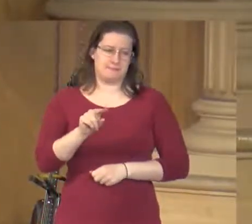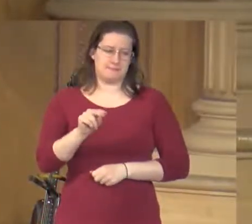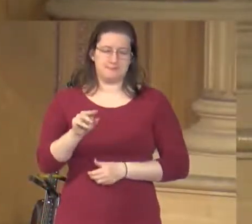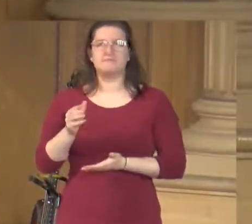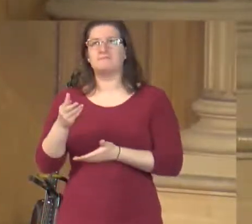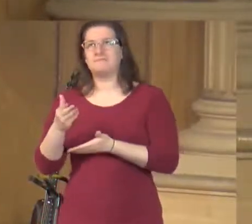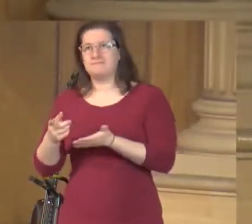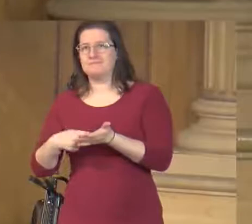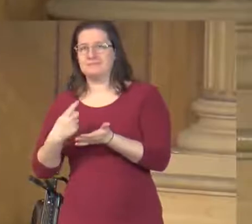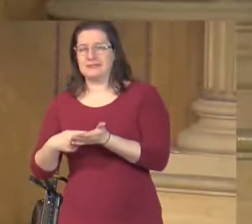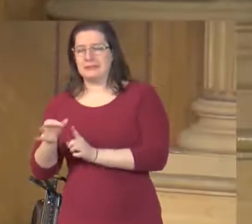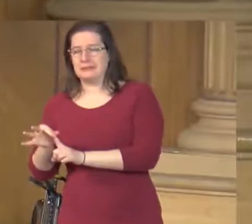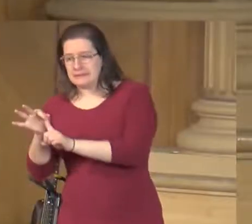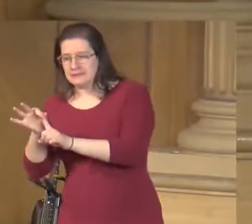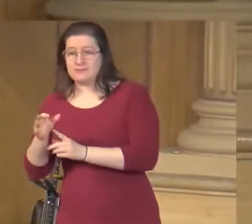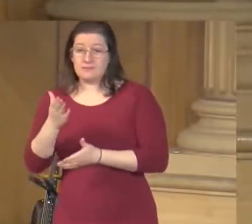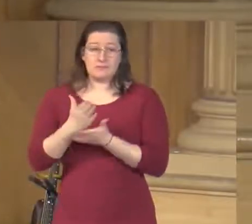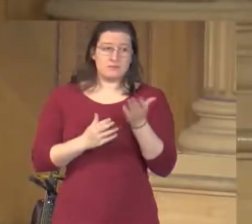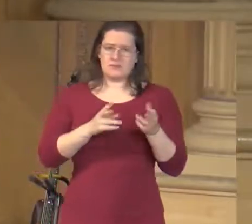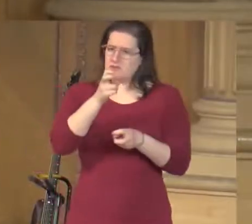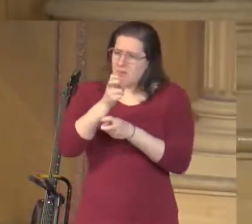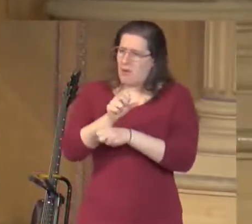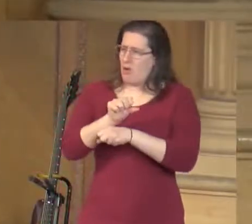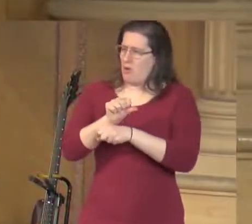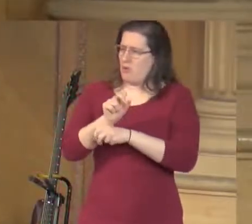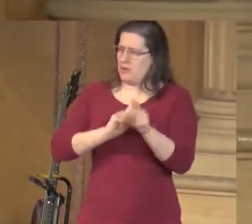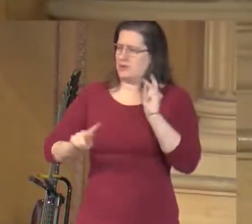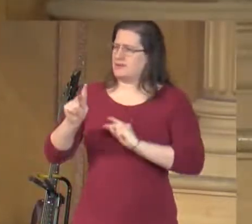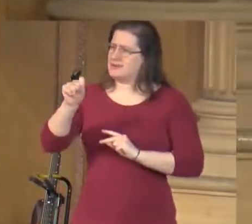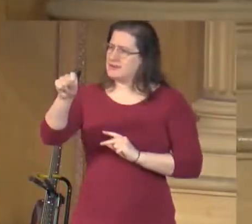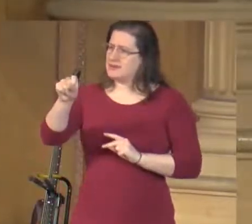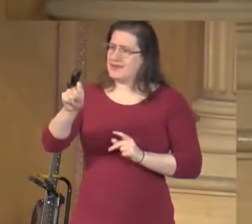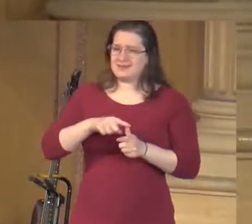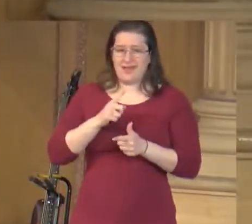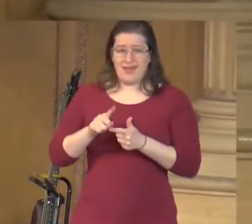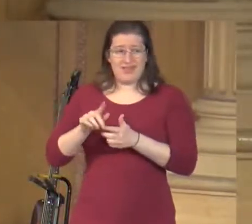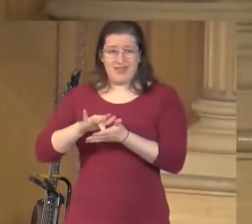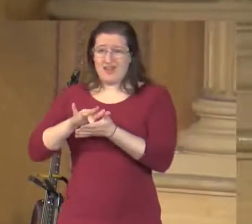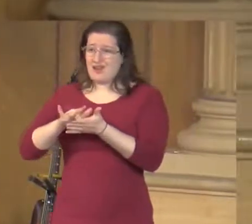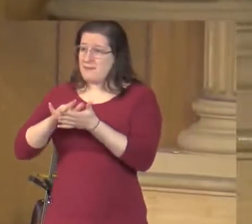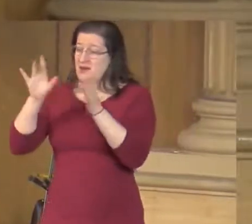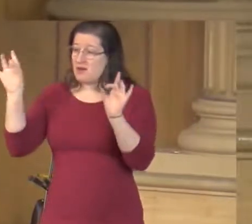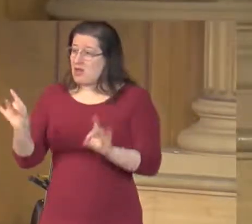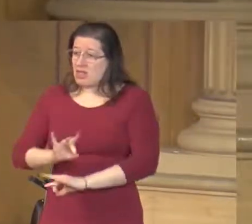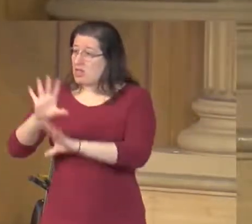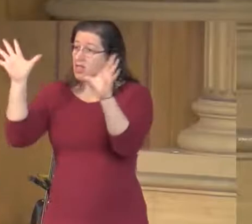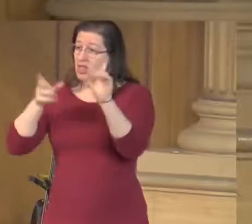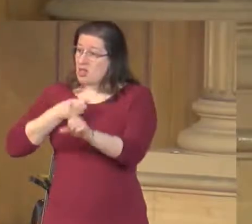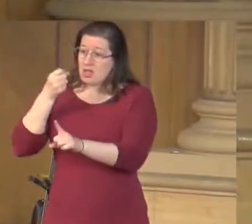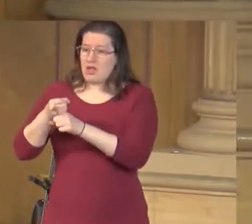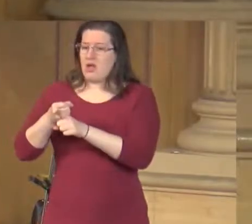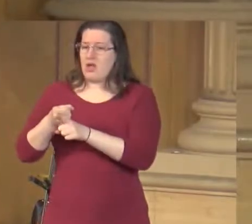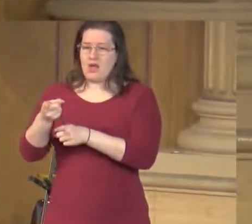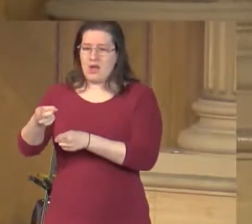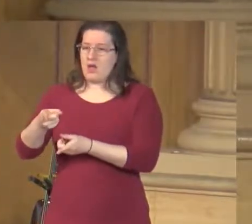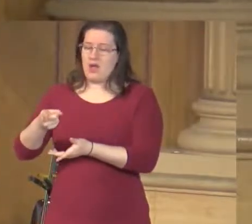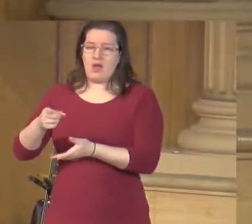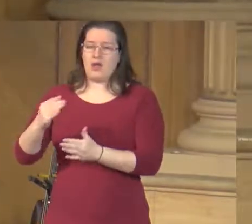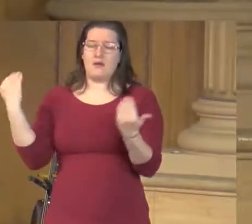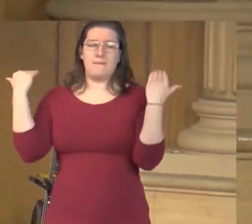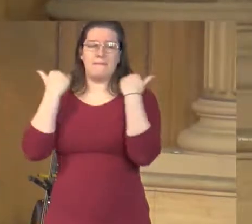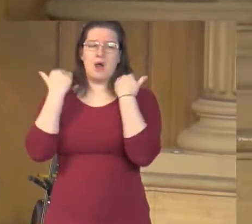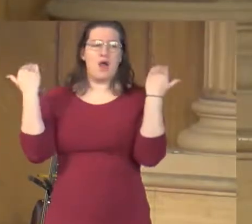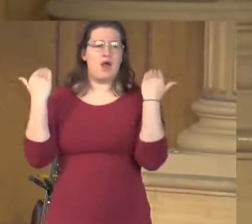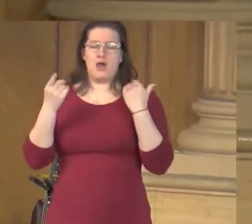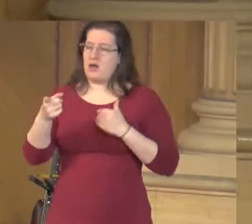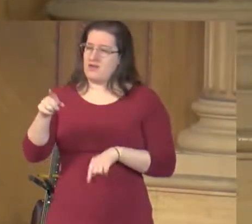diligent people who work very hard, but then have a medical crisis and go bankrupt and never end up being able to make ends meet on their own.